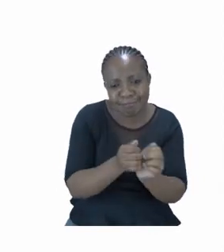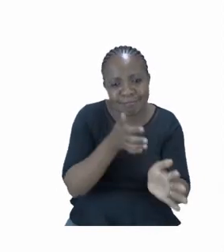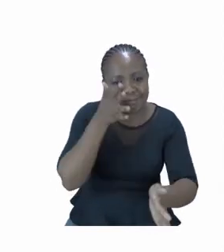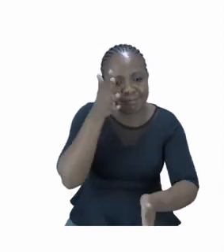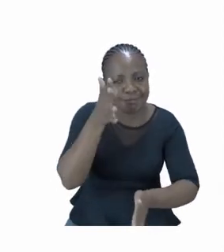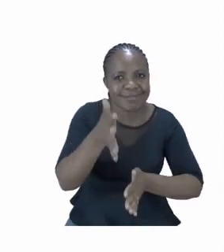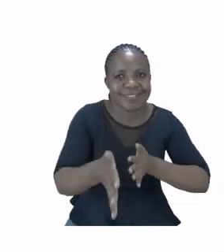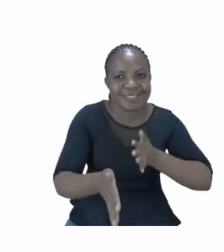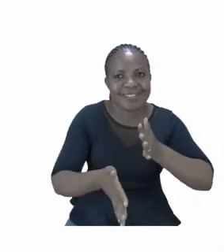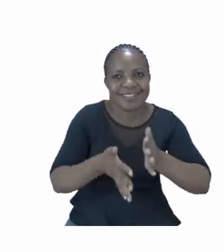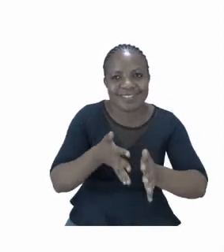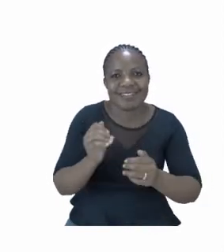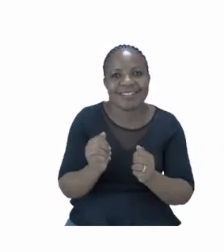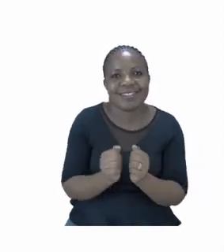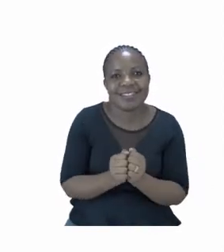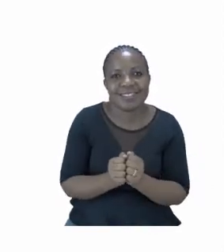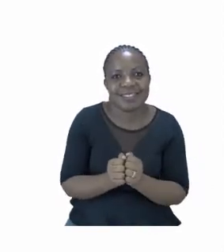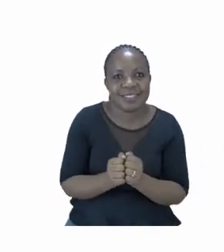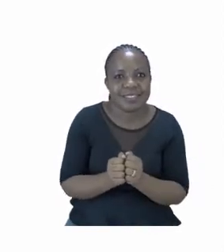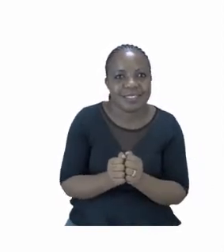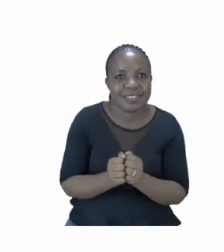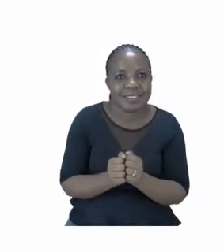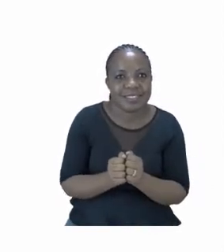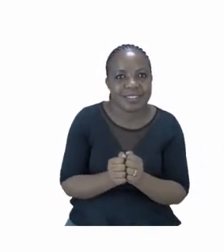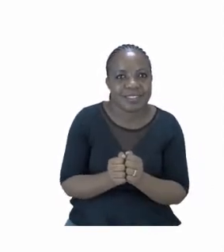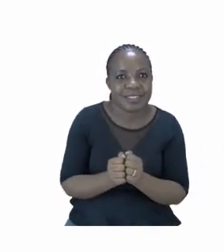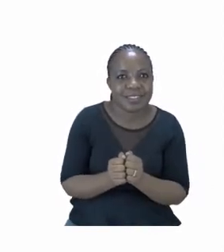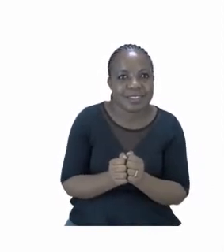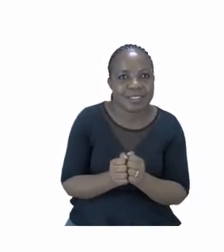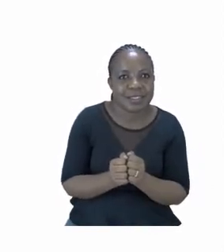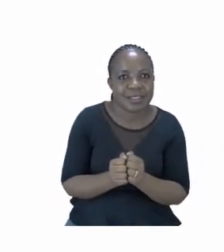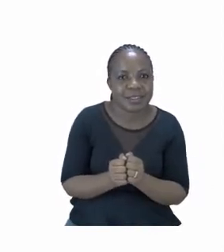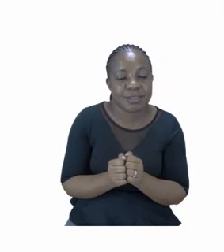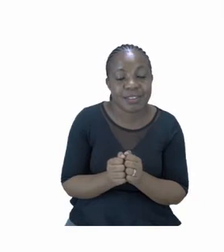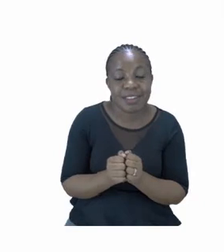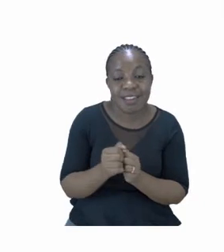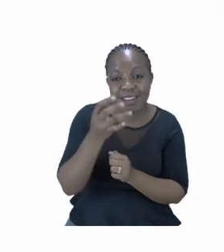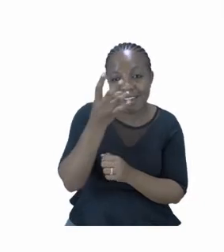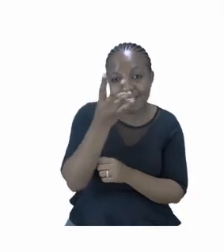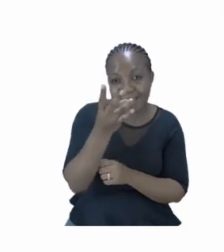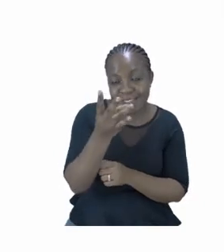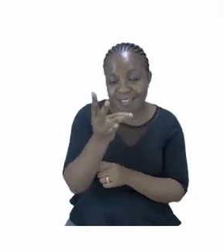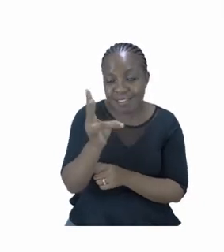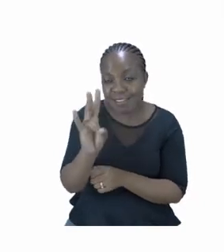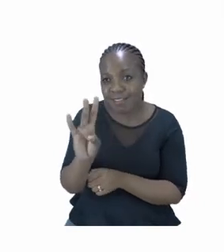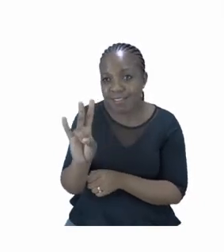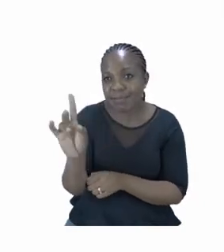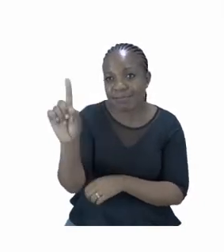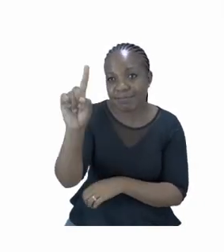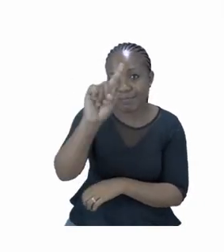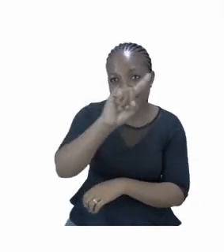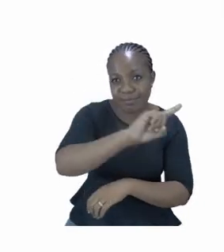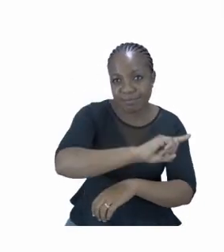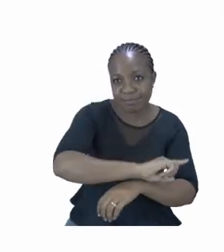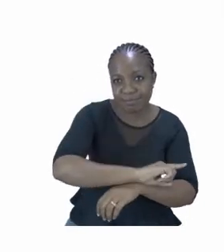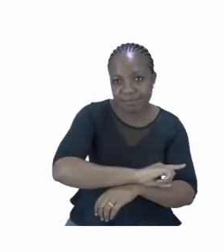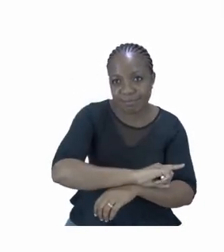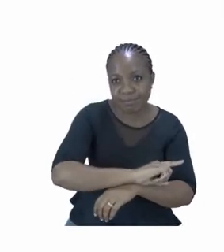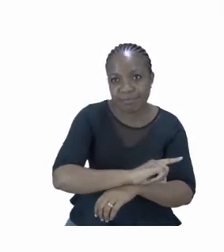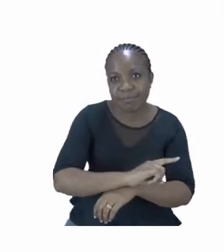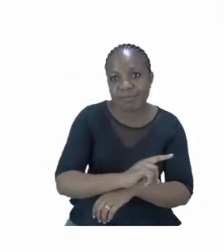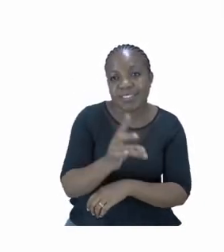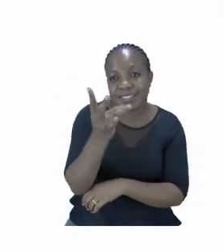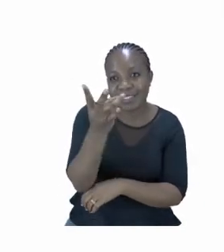Okay. There are 7 days. There are 7 days. There